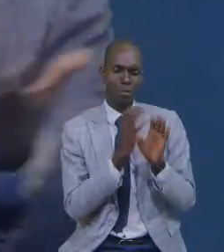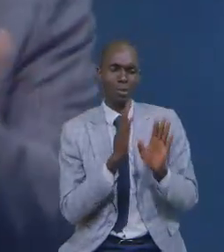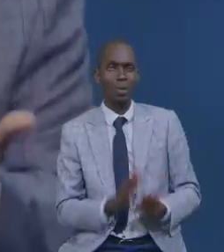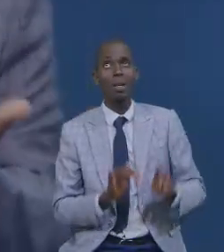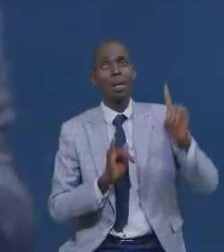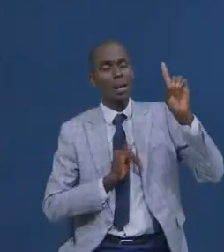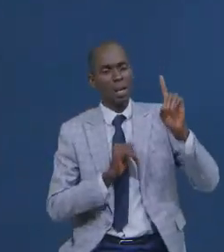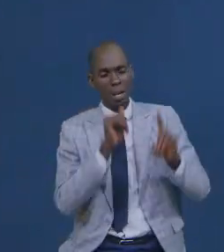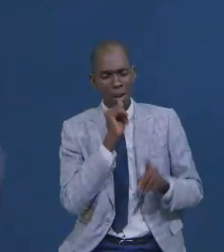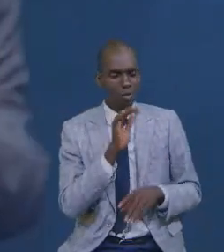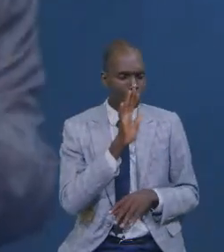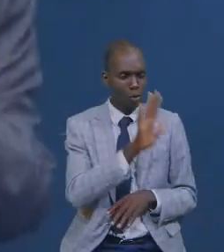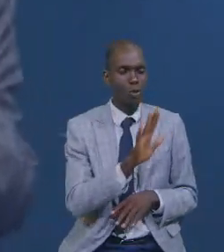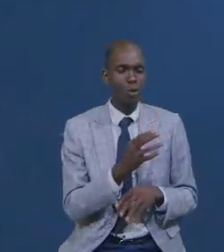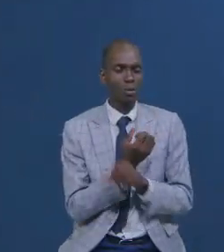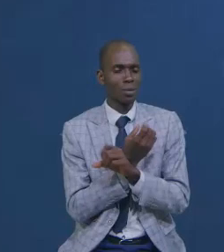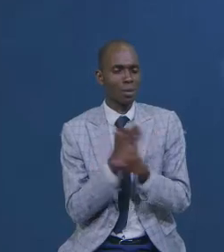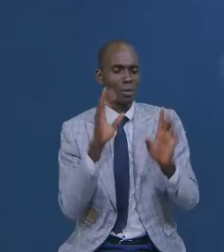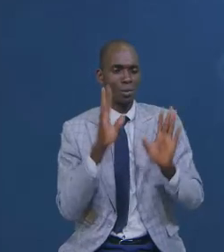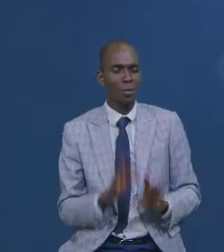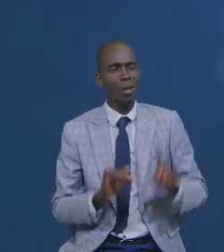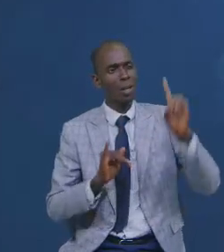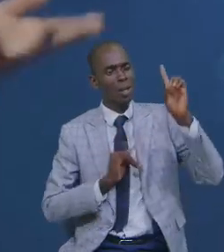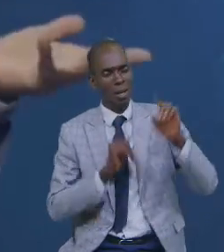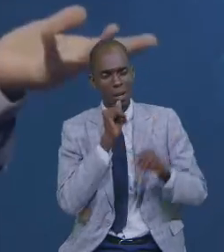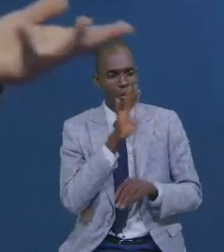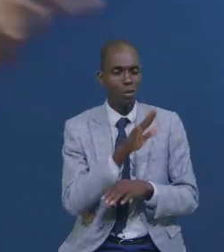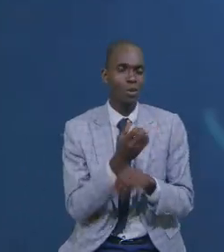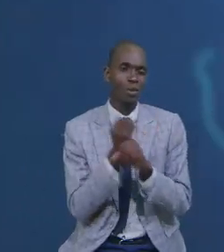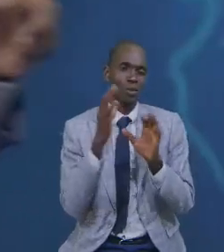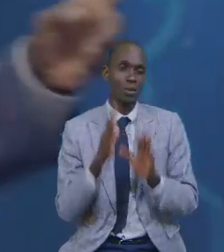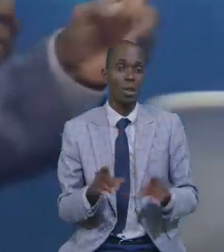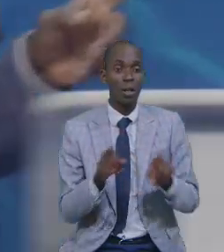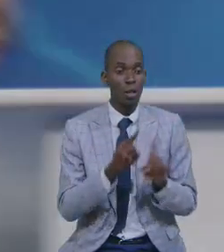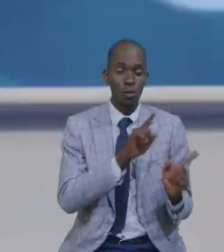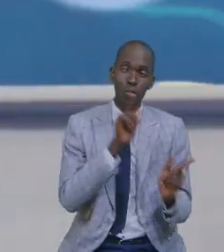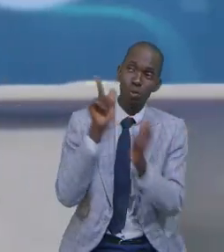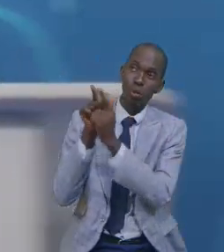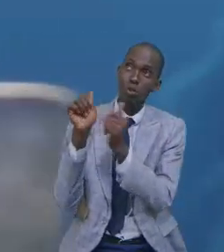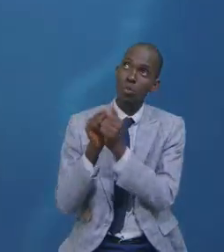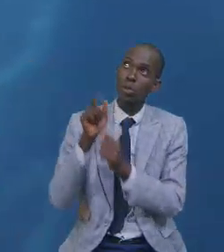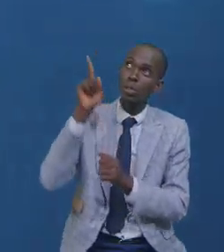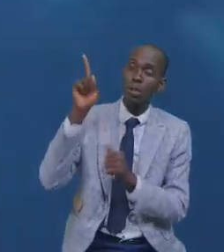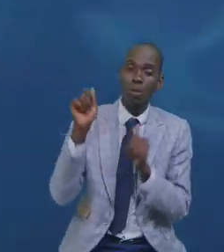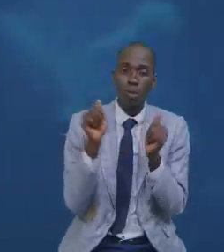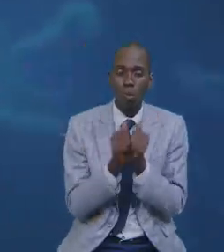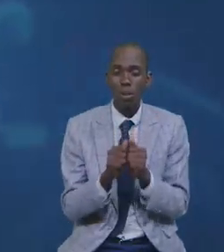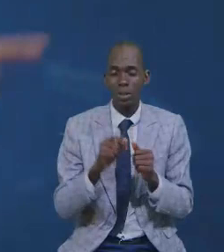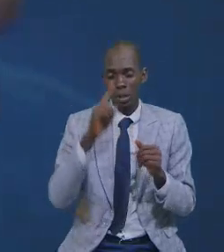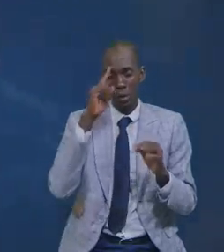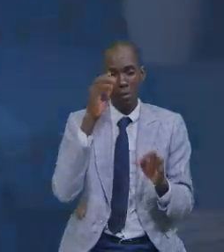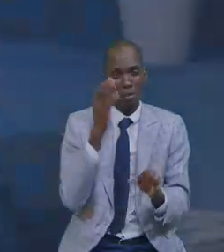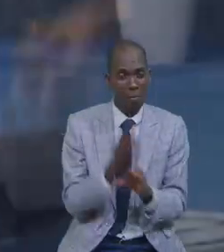the Savior. And as you come to him with that faith, knowing this